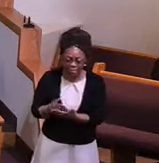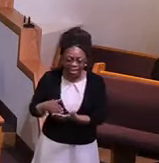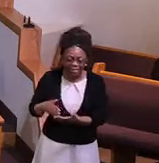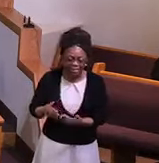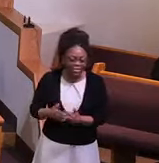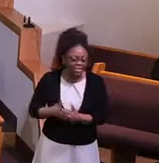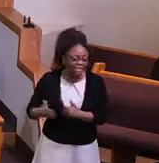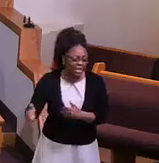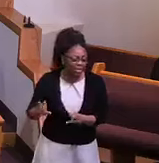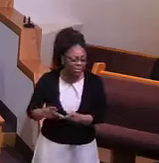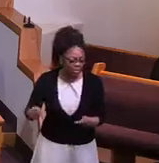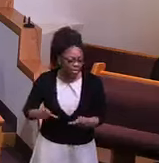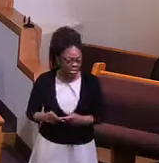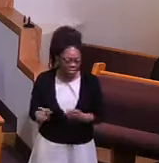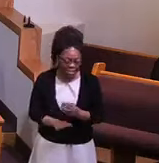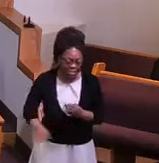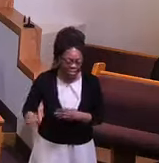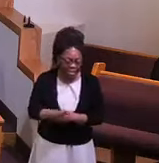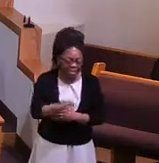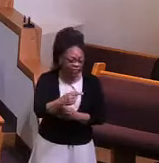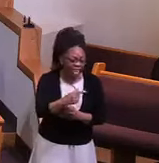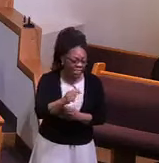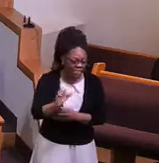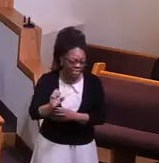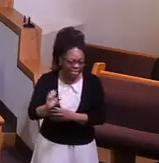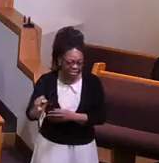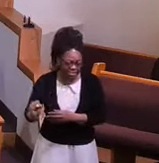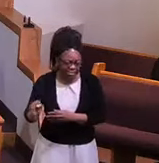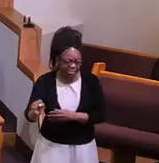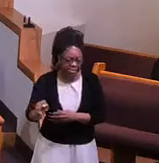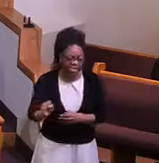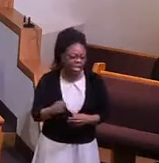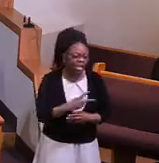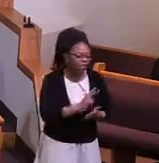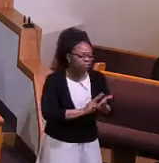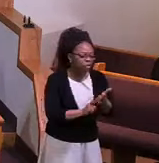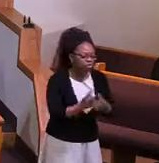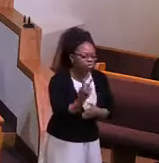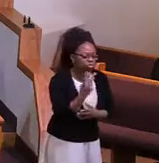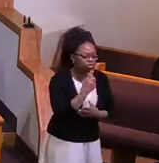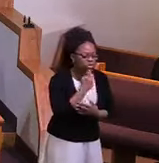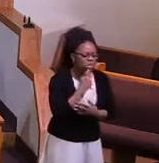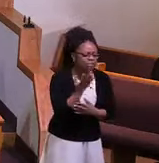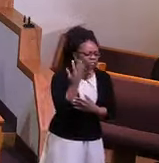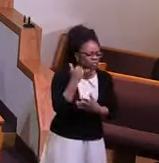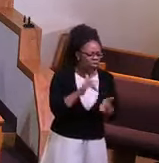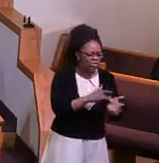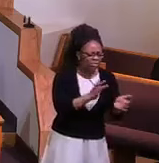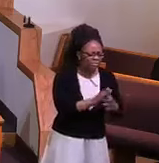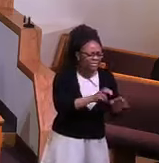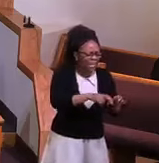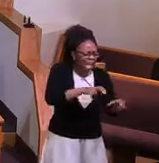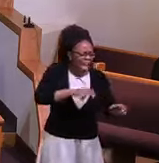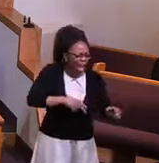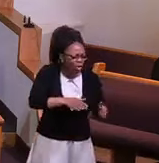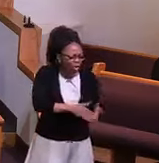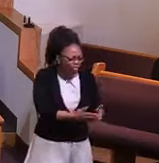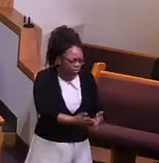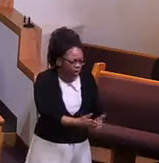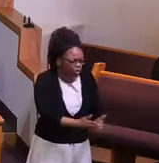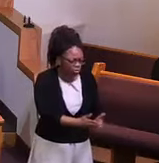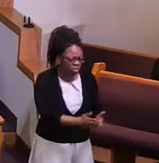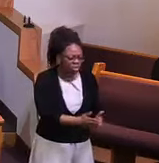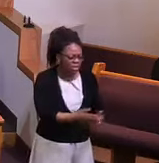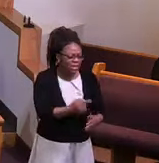destination, the land of the Gerasenes. And verse 2 says, before Jesus can even get out of the boat, John Mark declares that